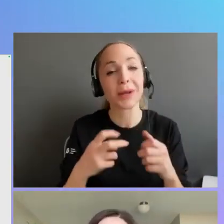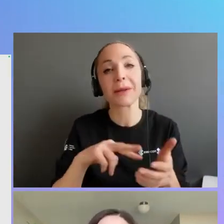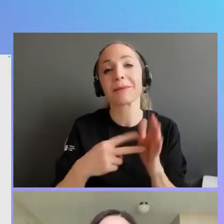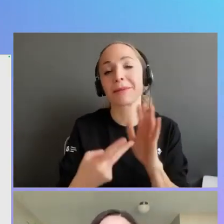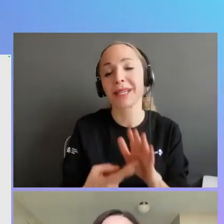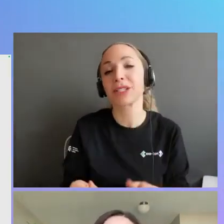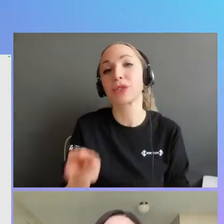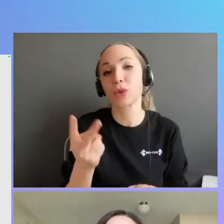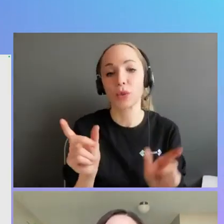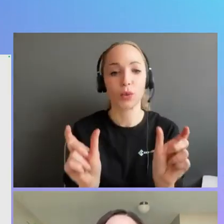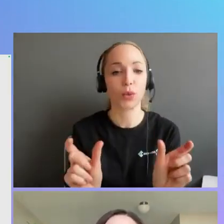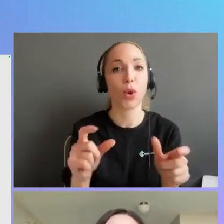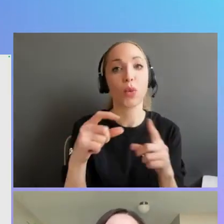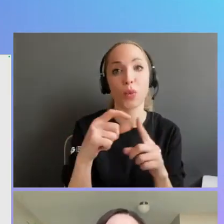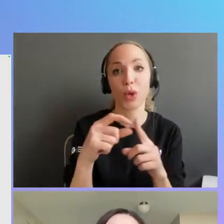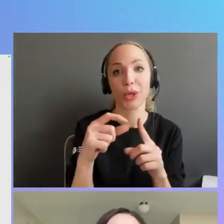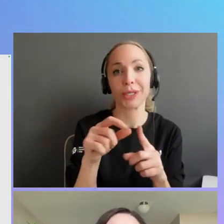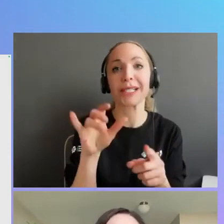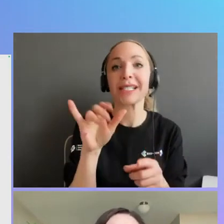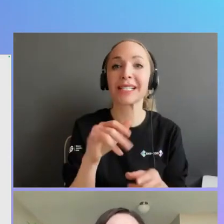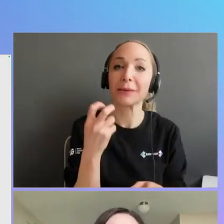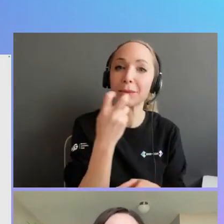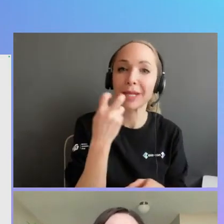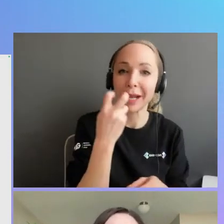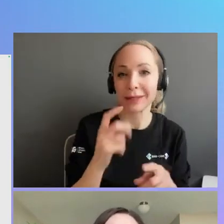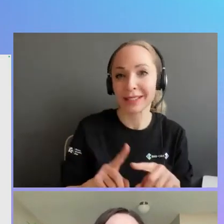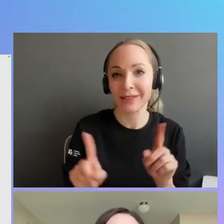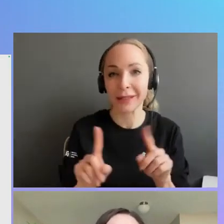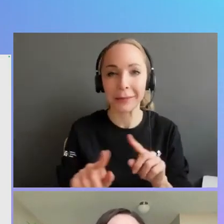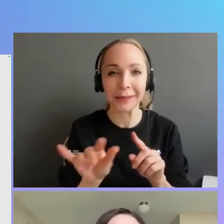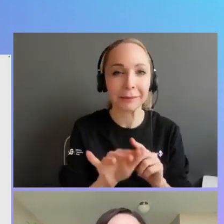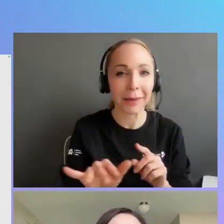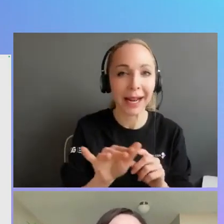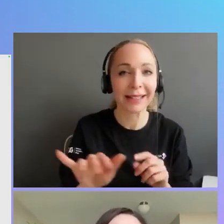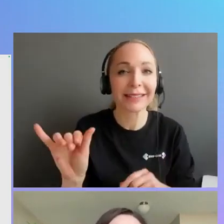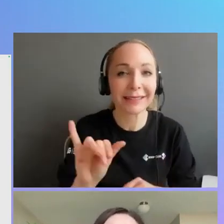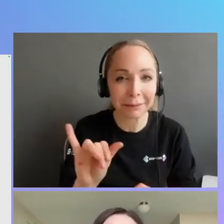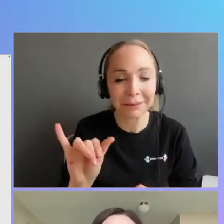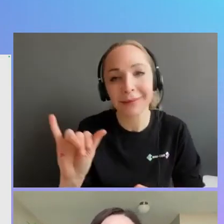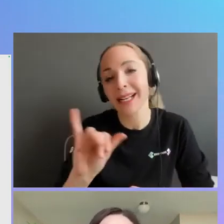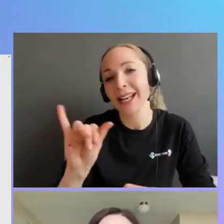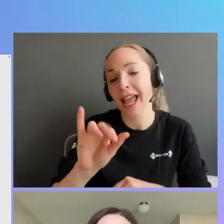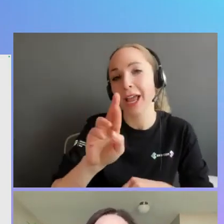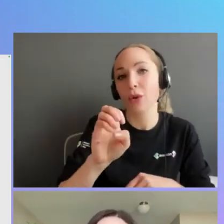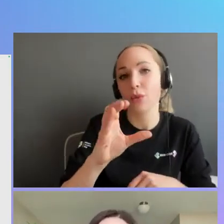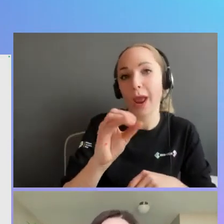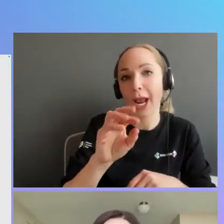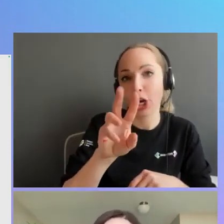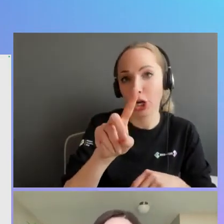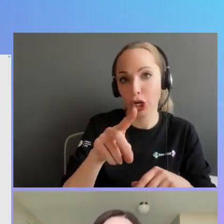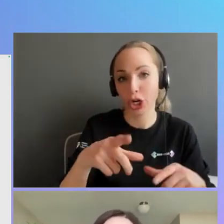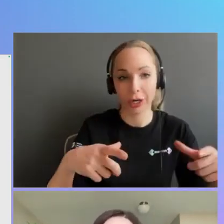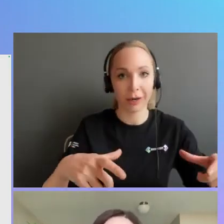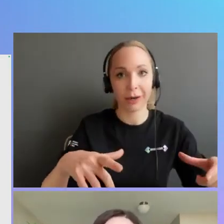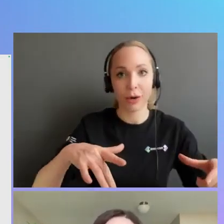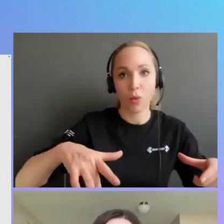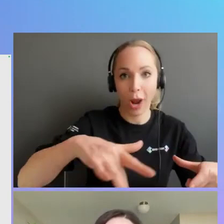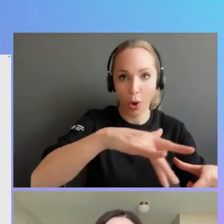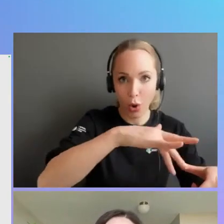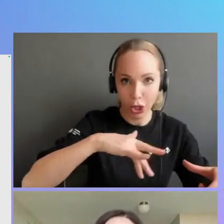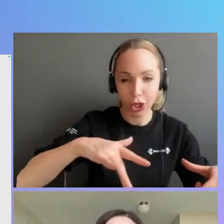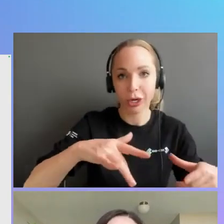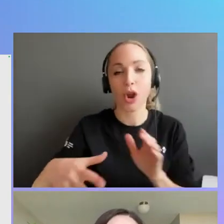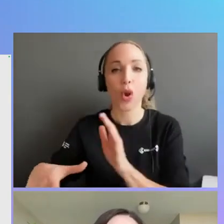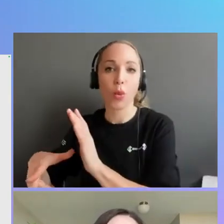or record. I think what this is maybe getting at is that if you would capitalize shop in shop now, the inflection might have been better when